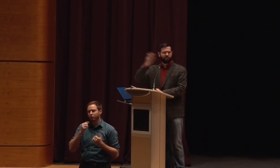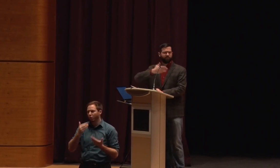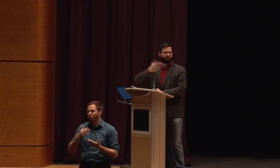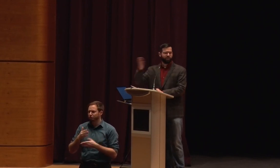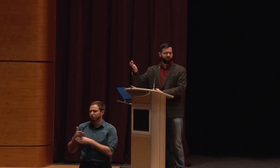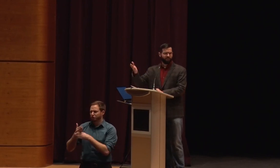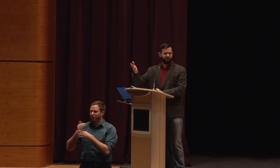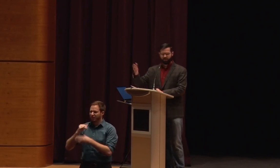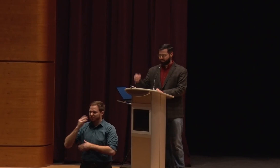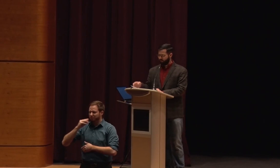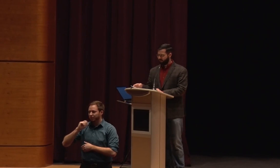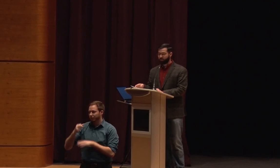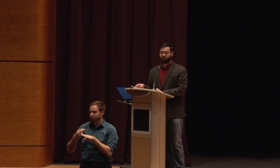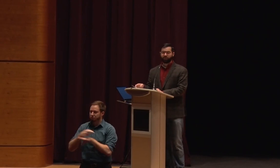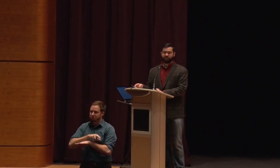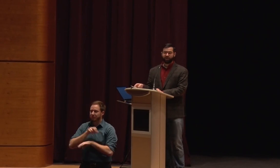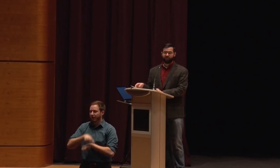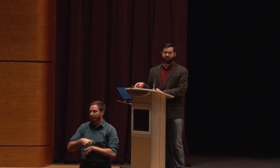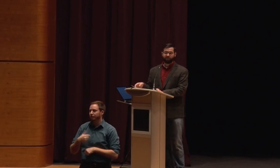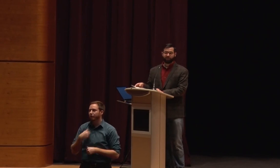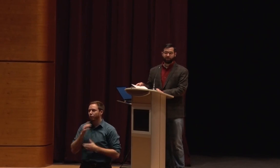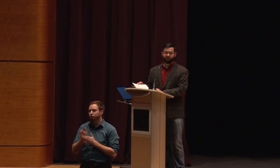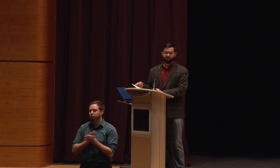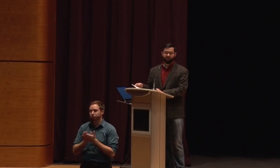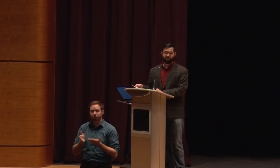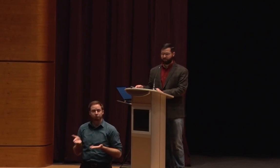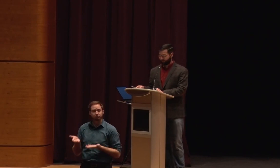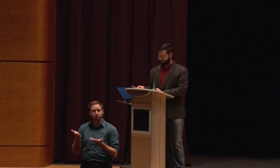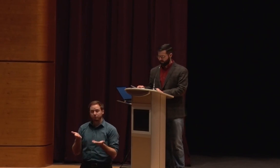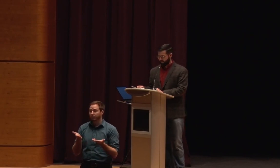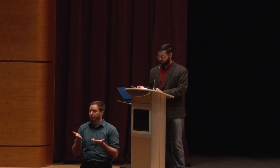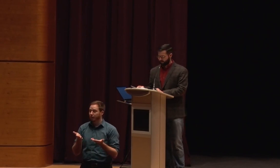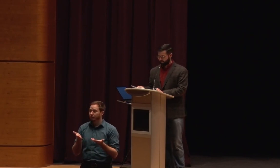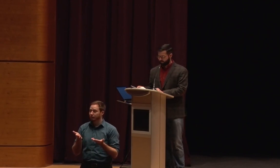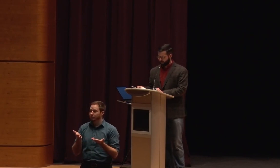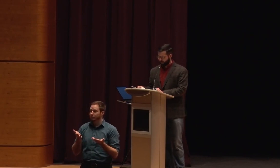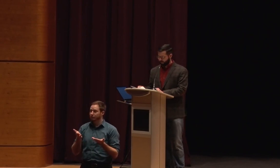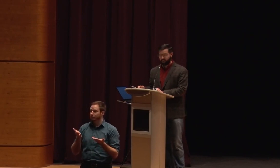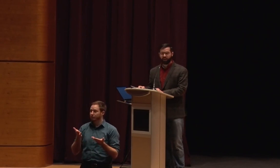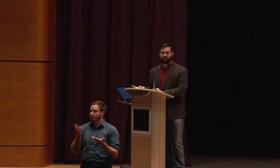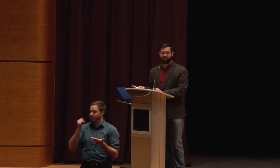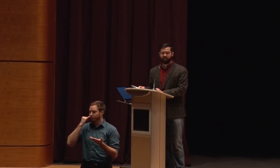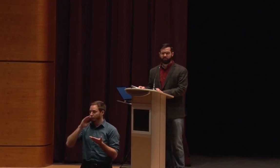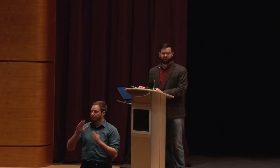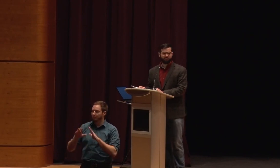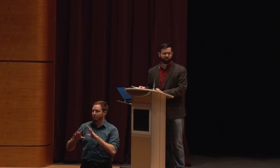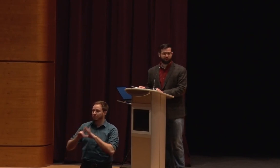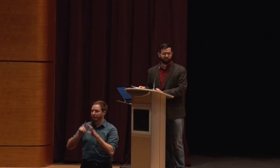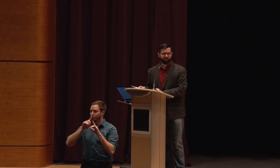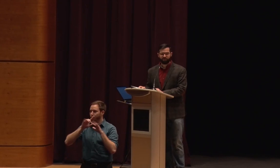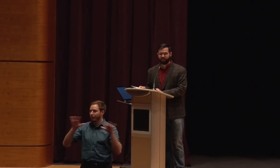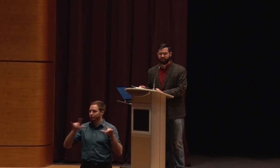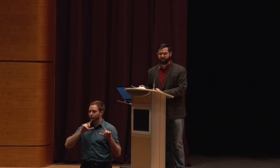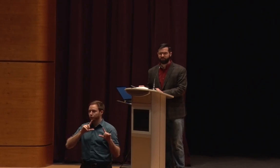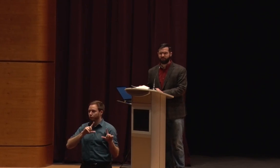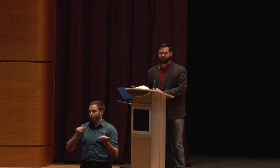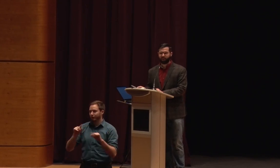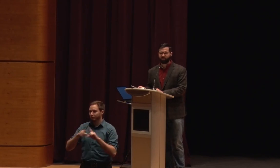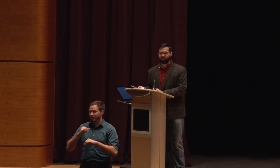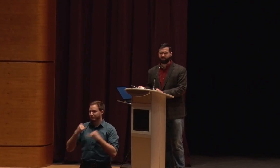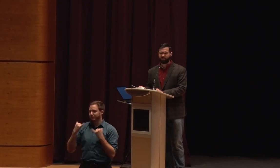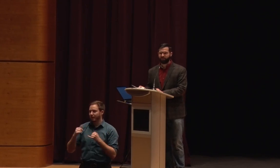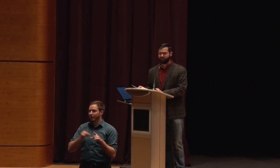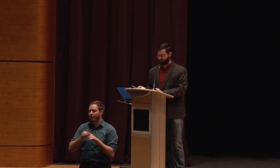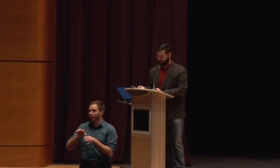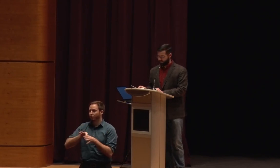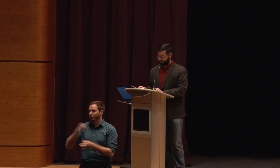great like reference point for later. I'm going to incentivize it further with picking a random tweet from the day as one of the